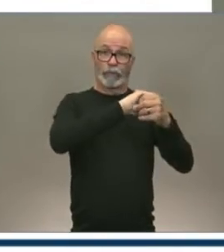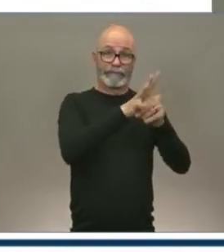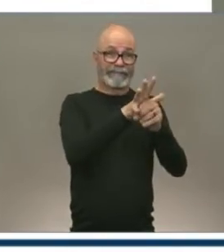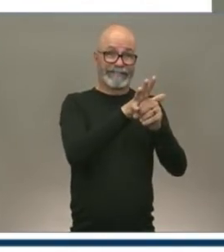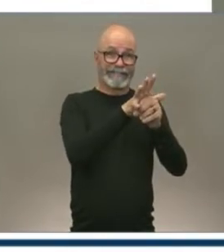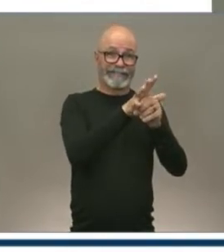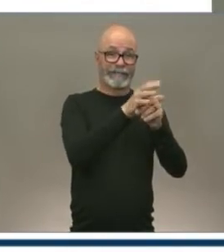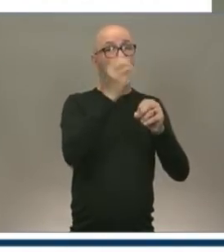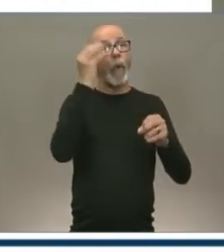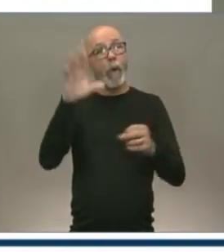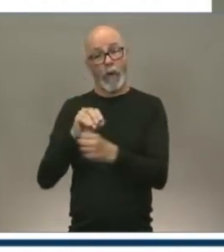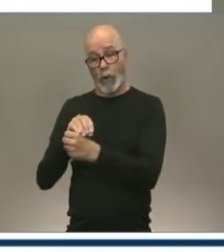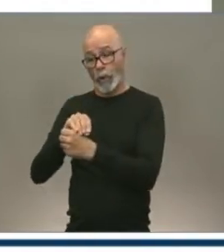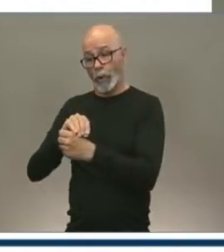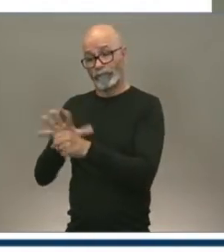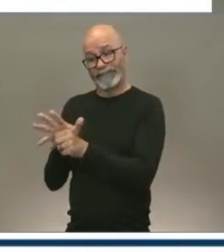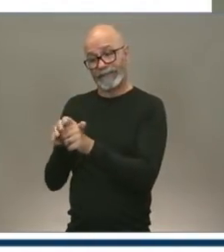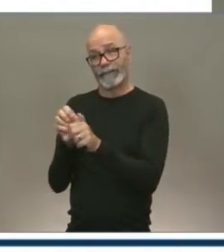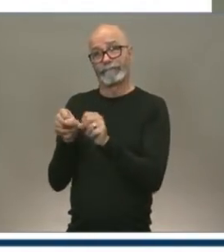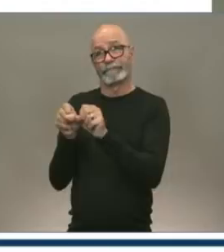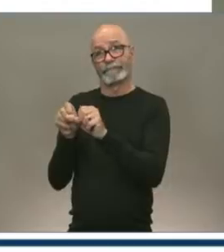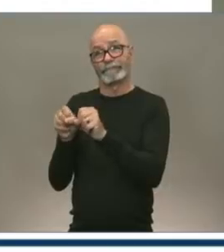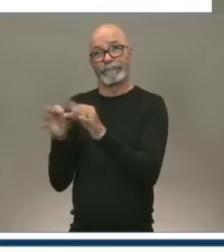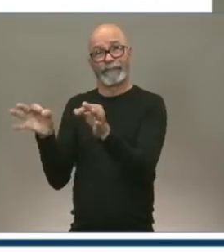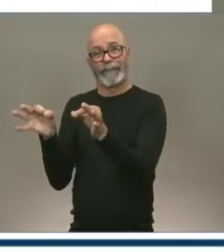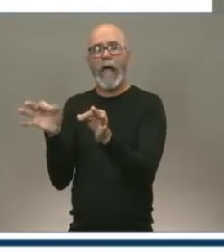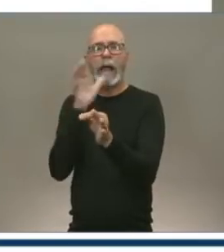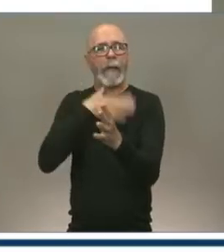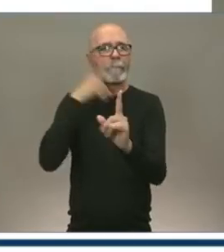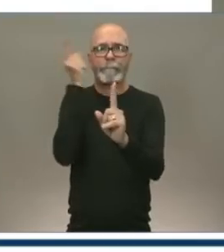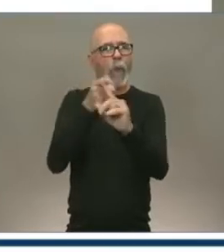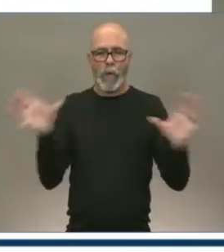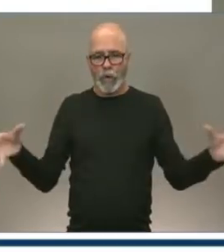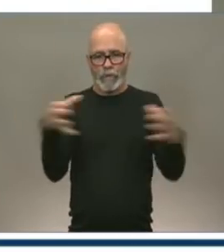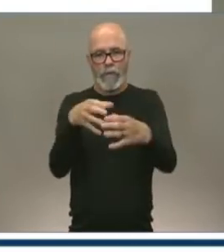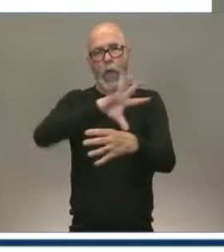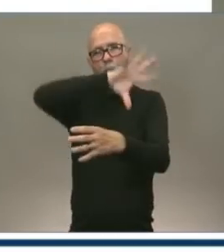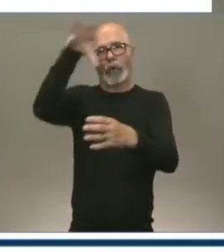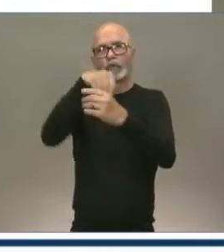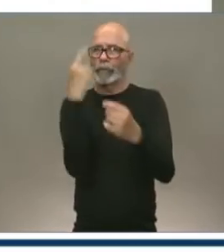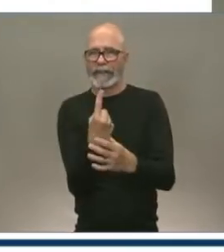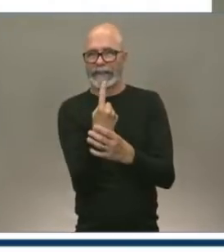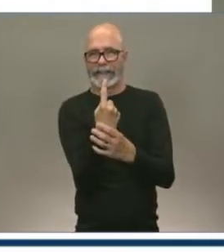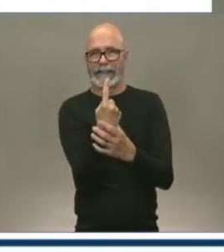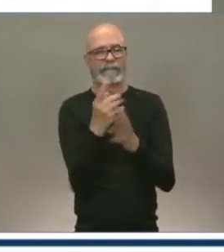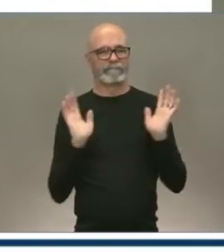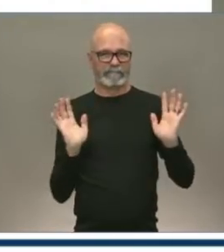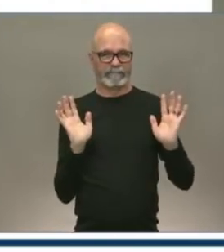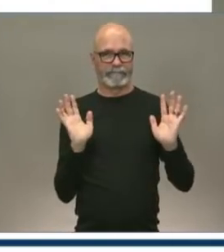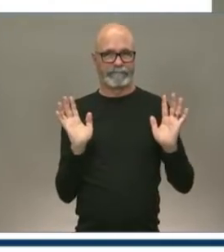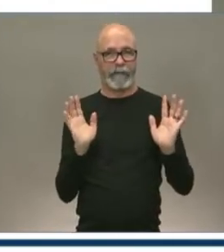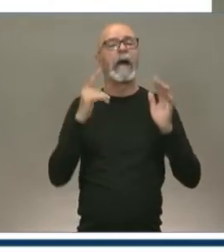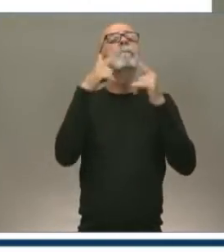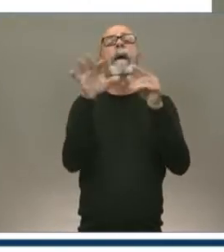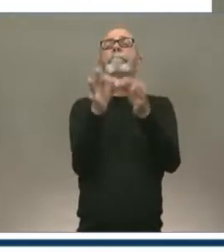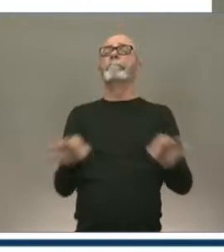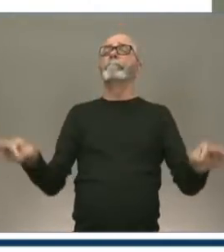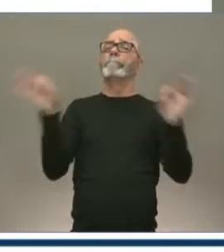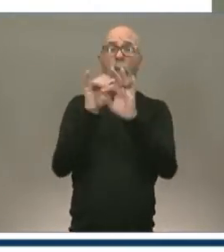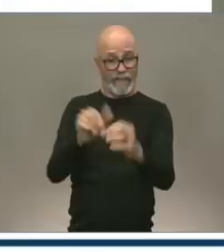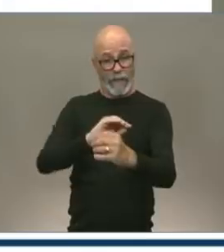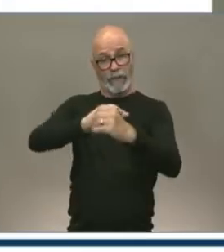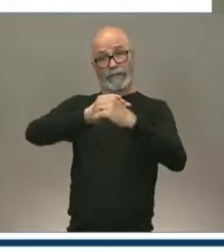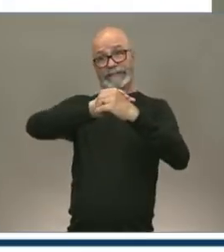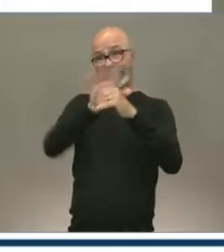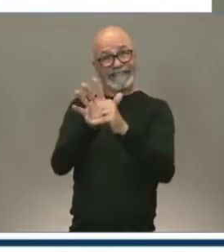infectious, as we've done all along. And all the other things we're putting in place, as I've gone through earlier in the briefing around